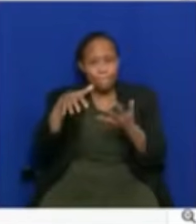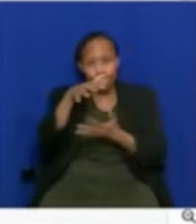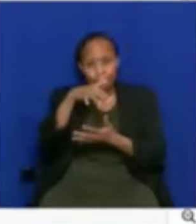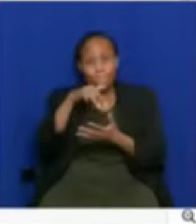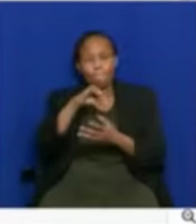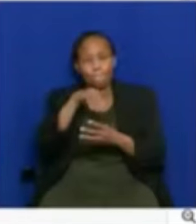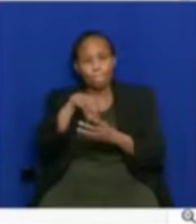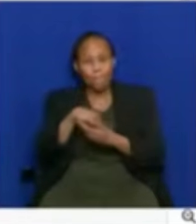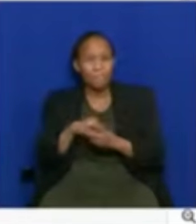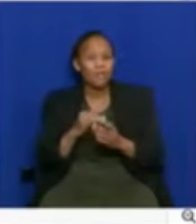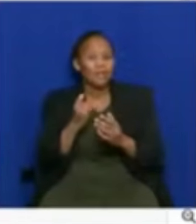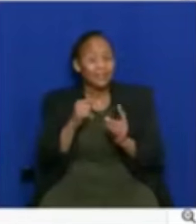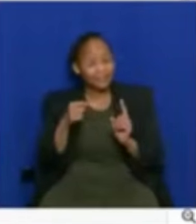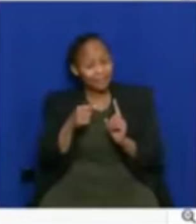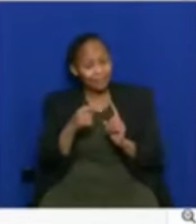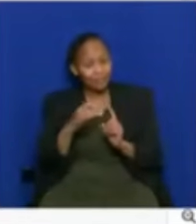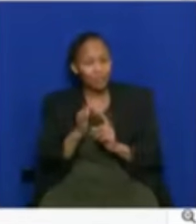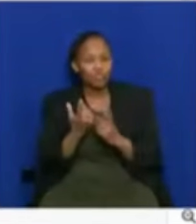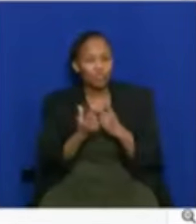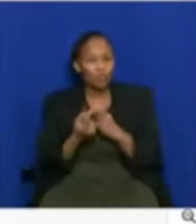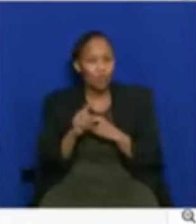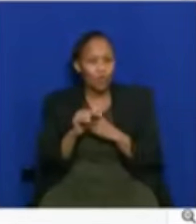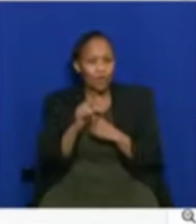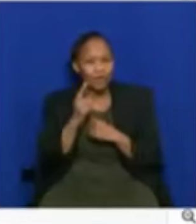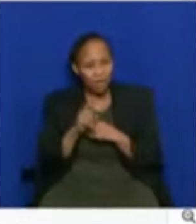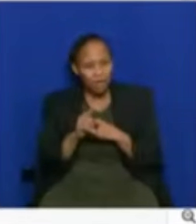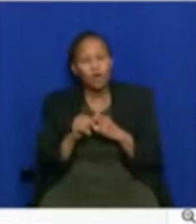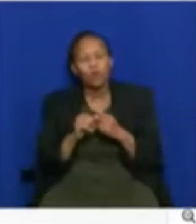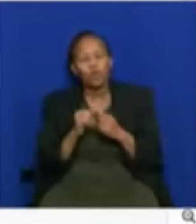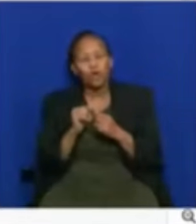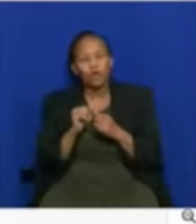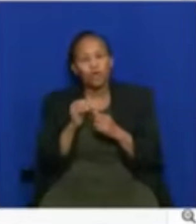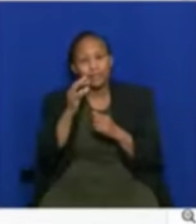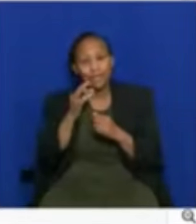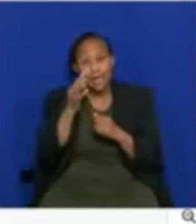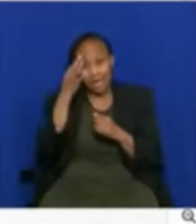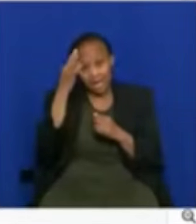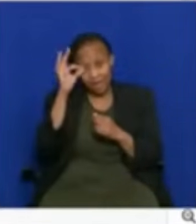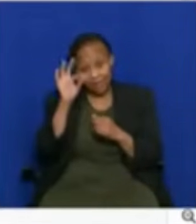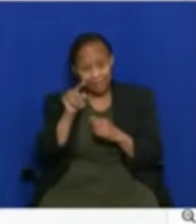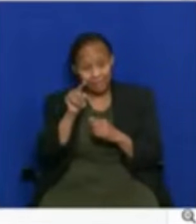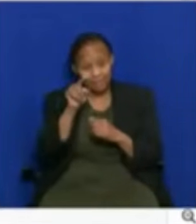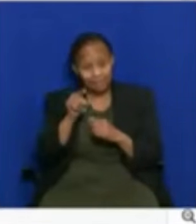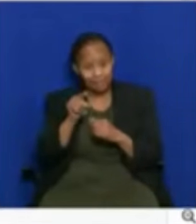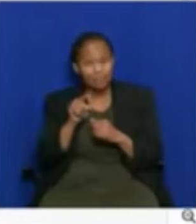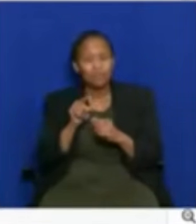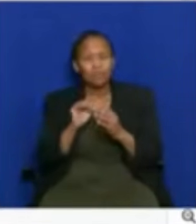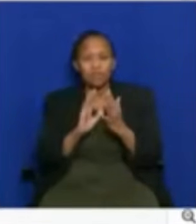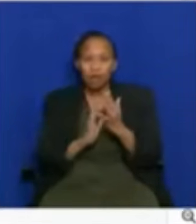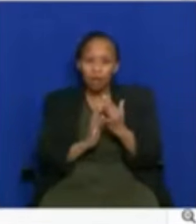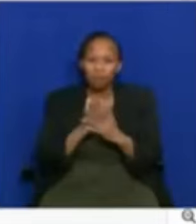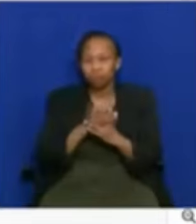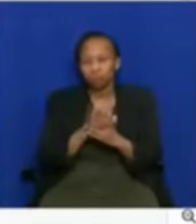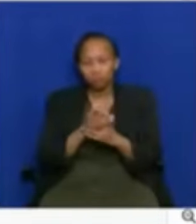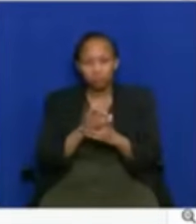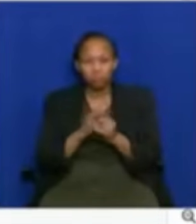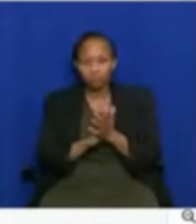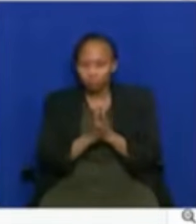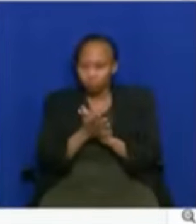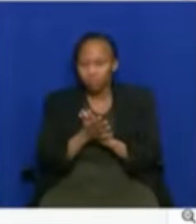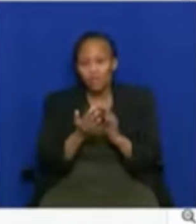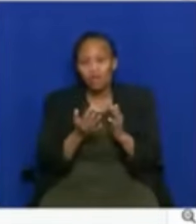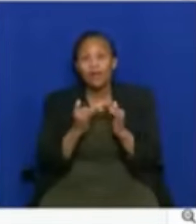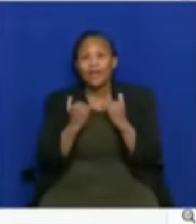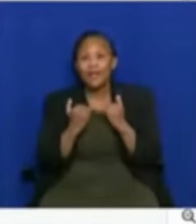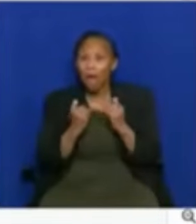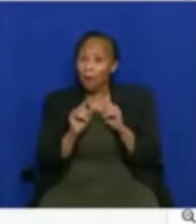of justice. That's what the other complaint is about in the dockets. But there was no case opened either in Cape Town